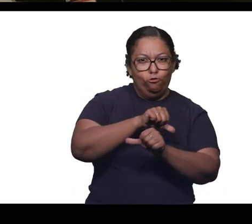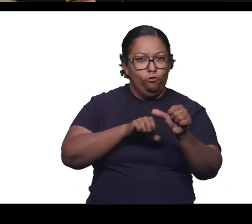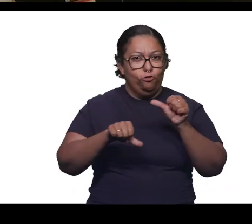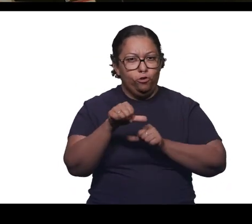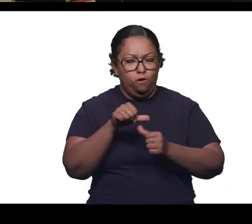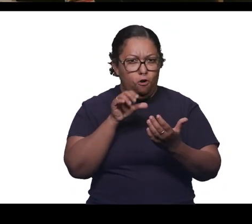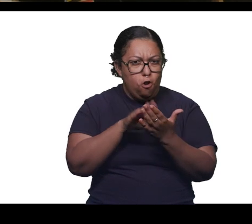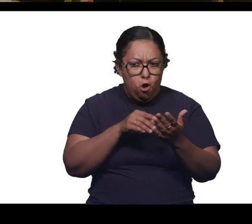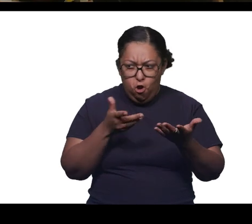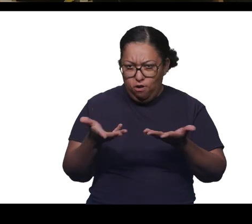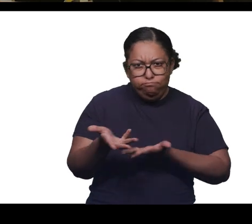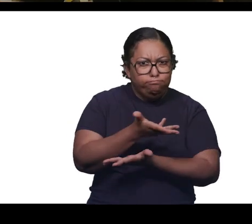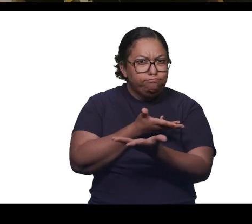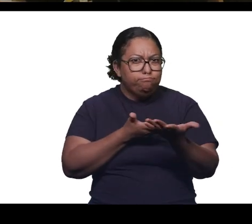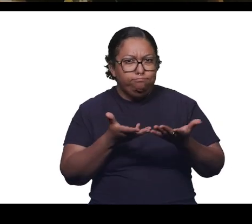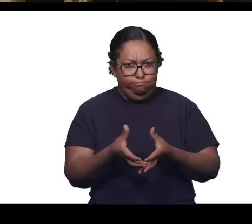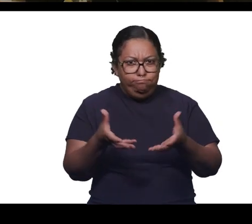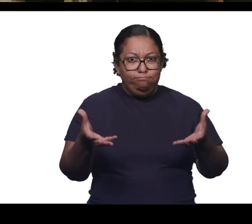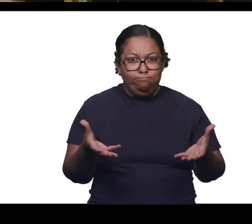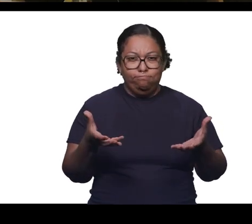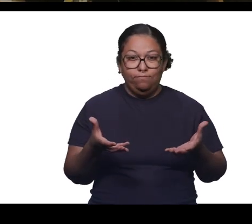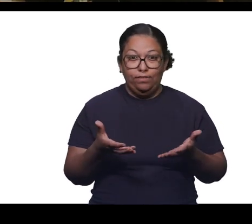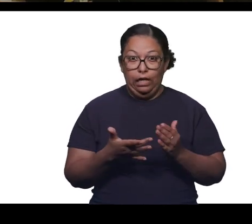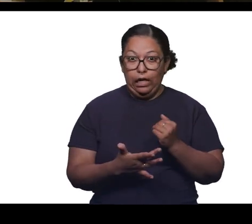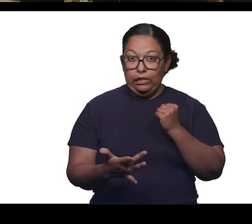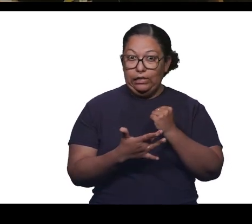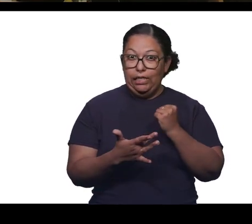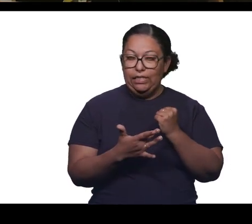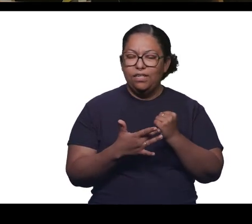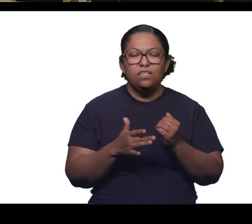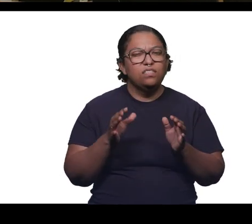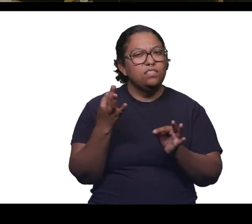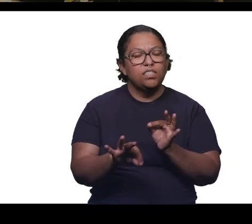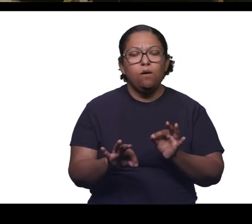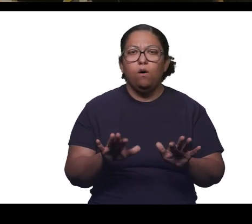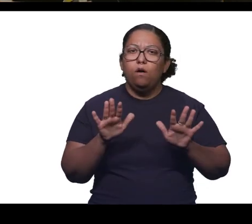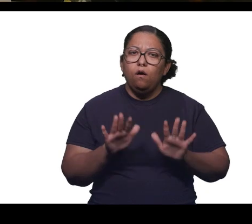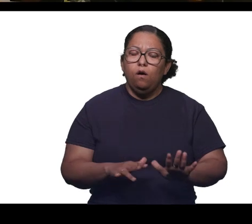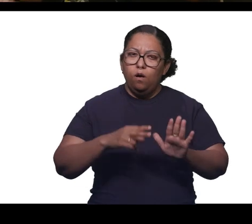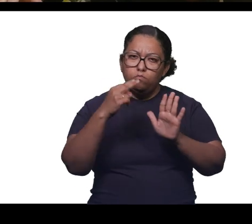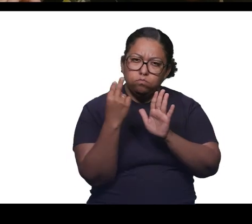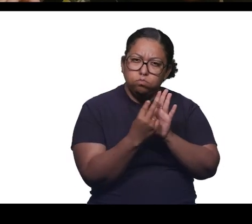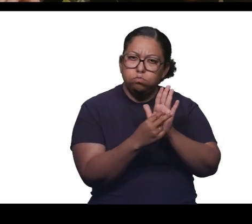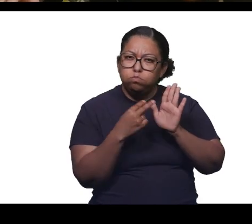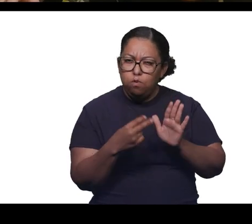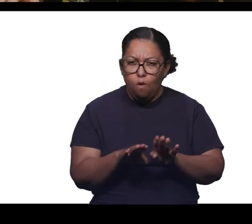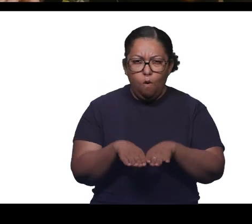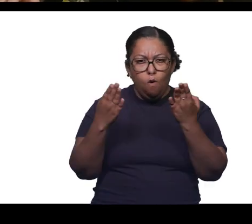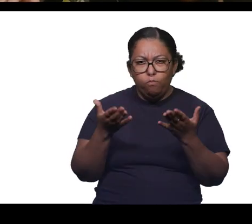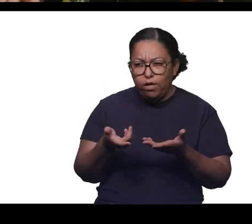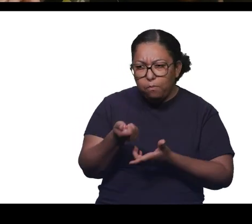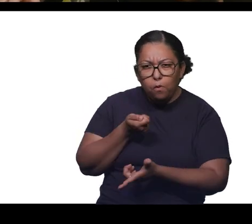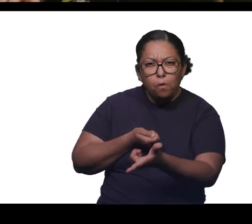of techniques, just kind of slow down, ask those open-ended questions, paraphrase, point, create that space where everyone